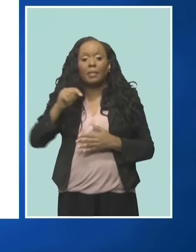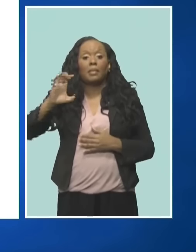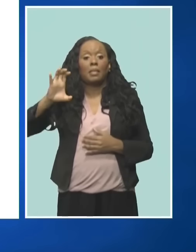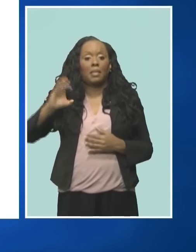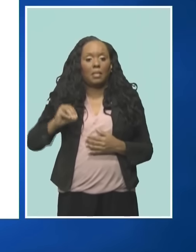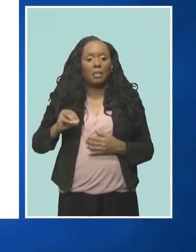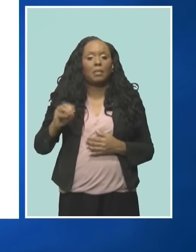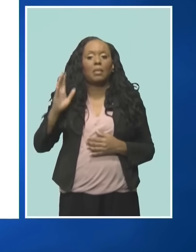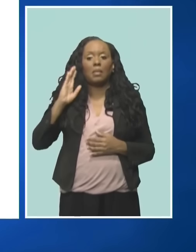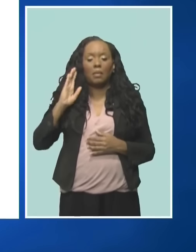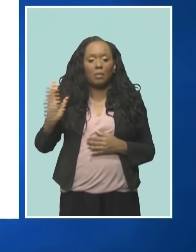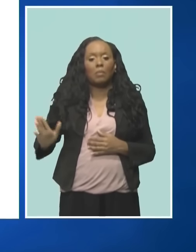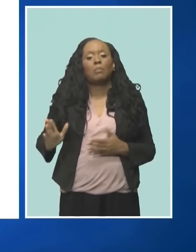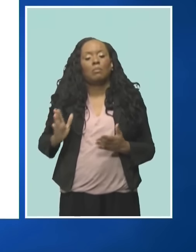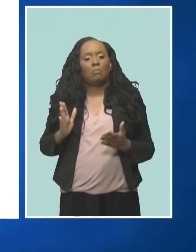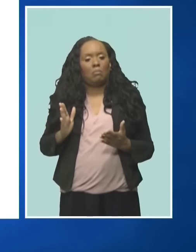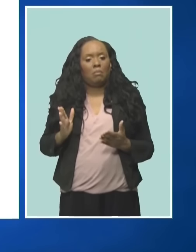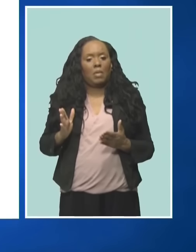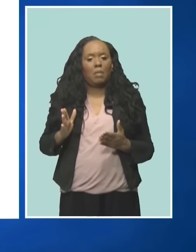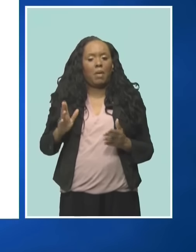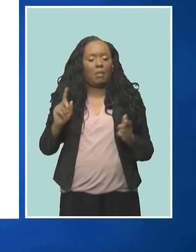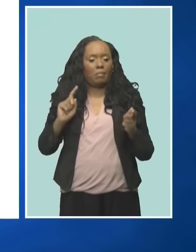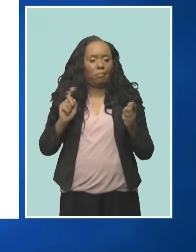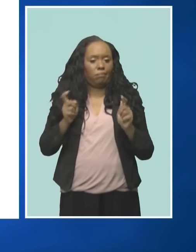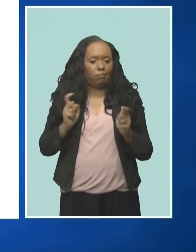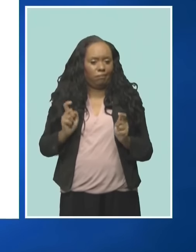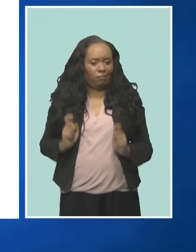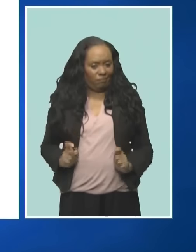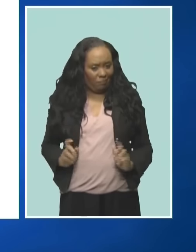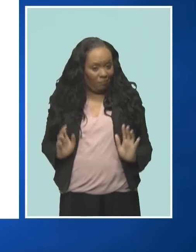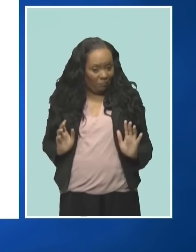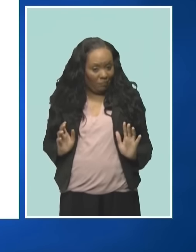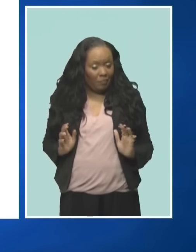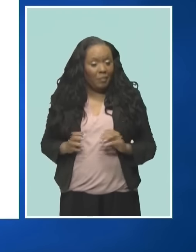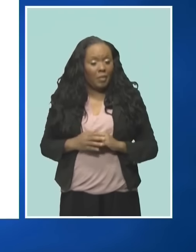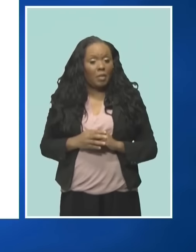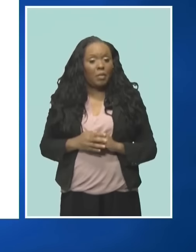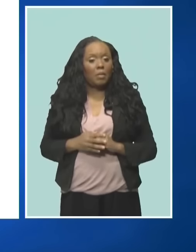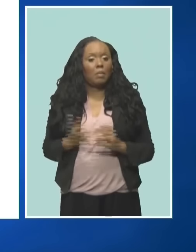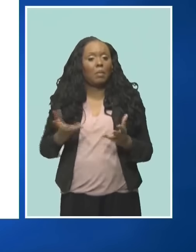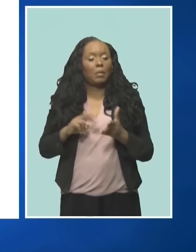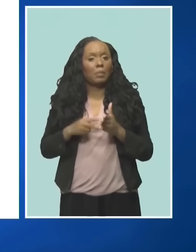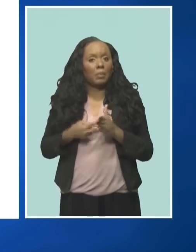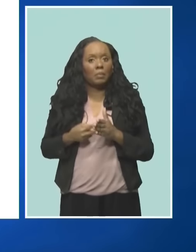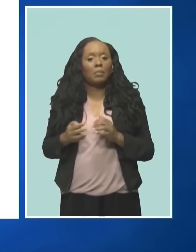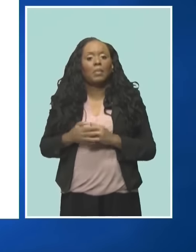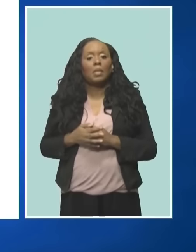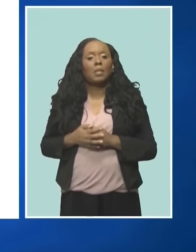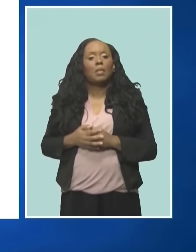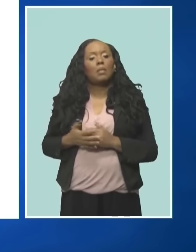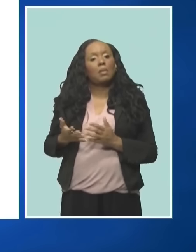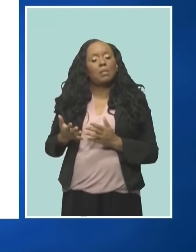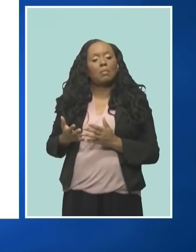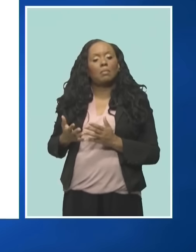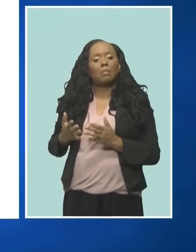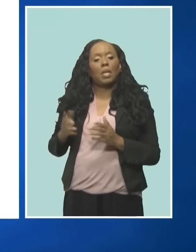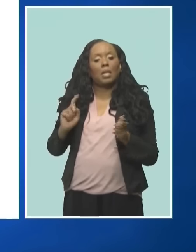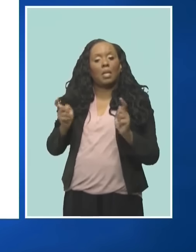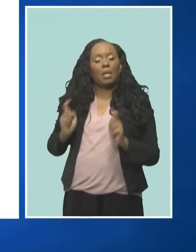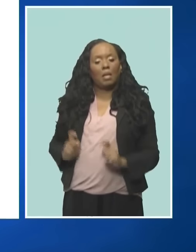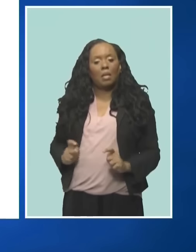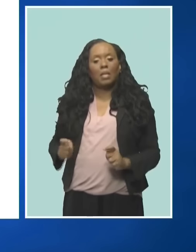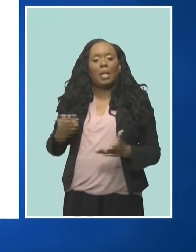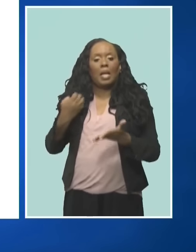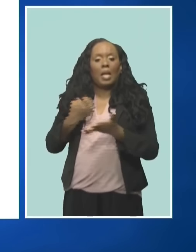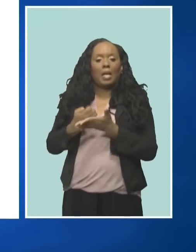company will be undertaking a restructuring exercise as a result of the projected economic downturn in a number